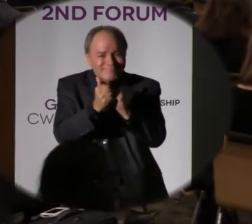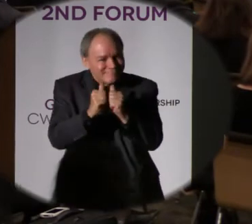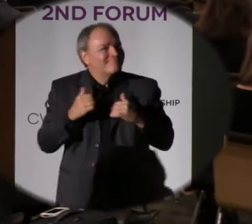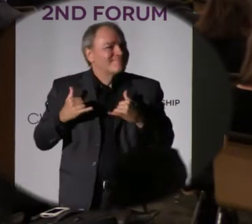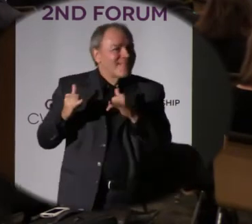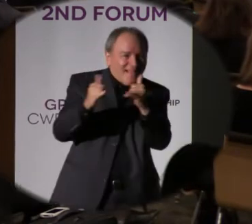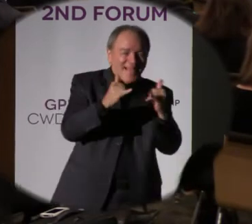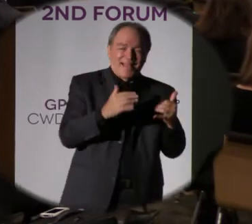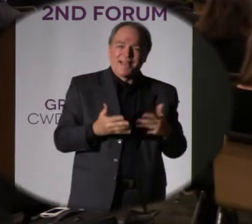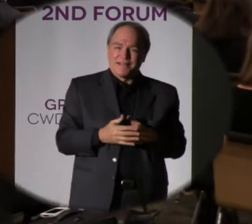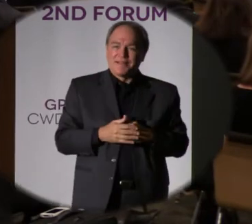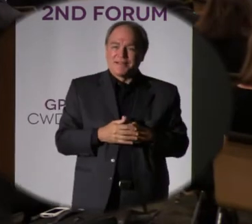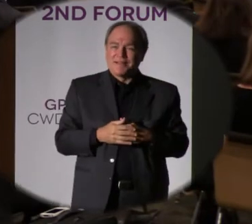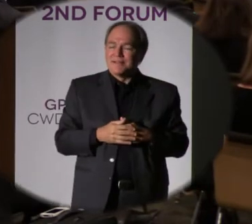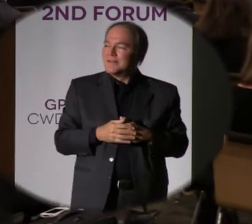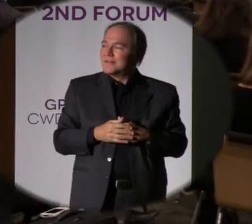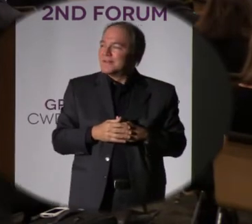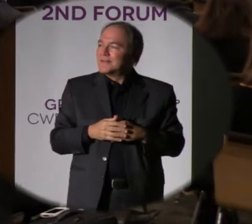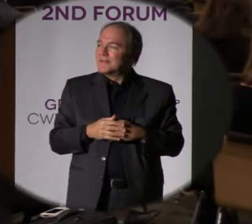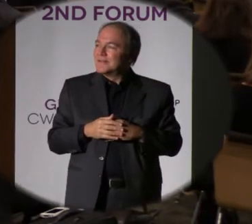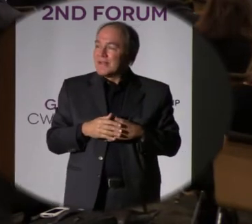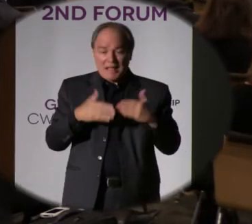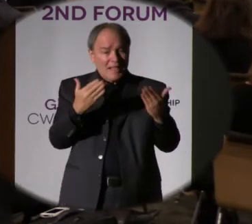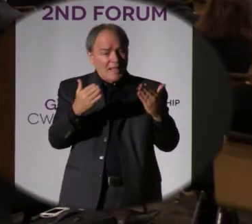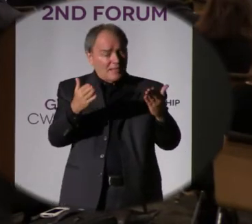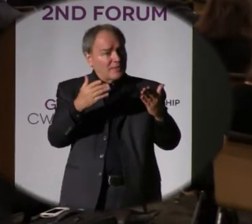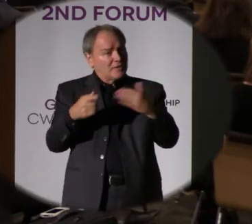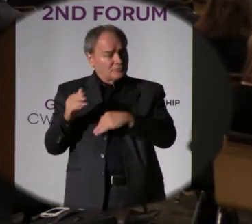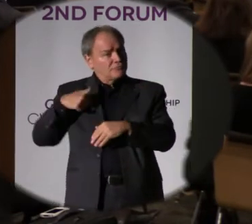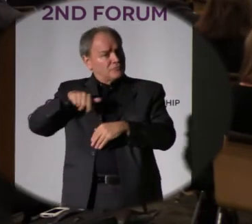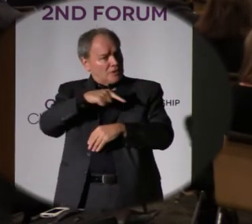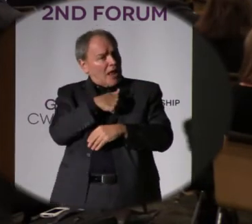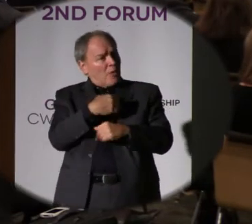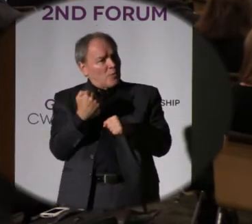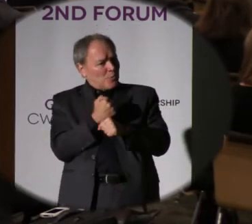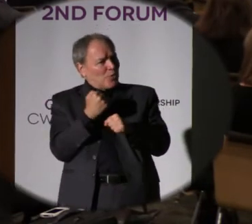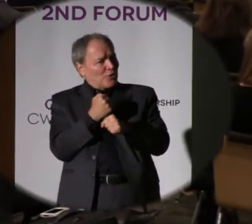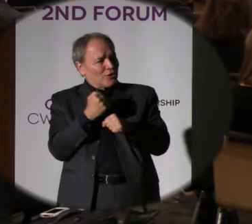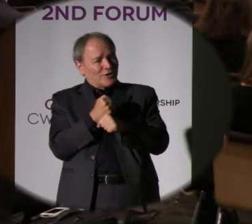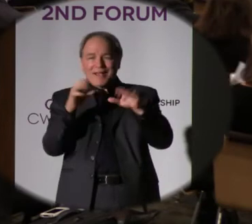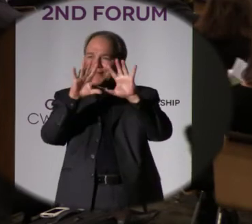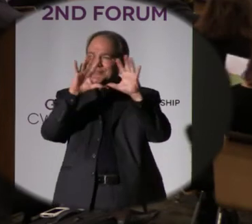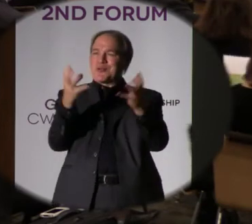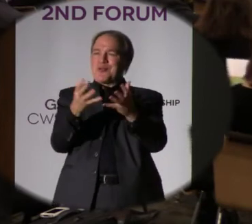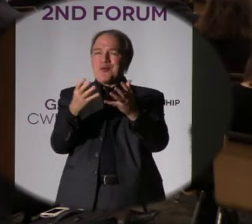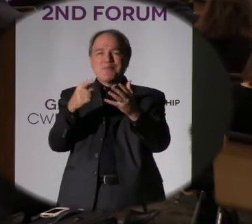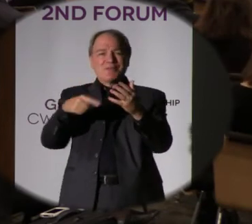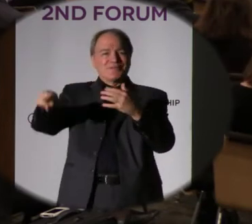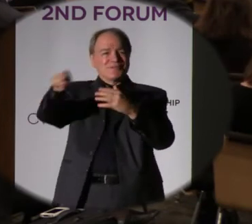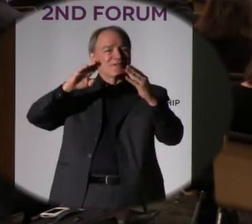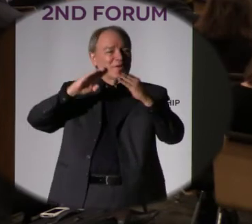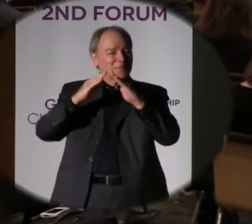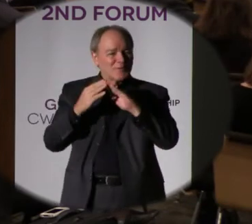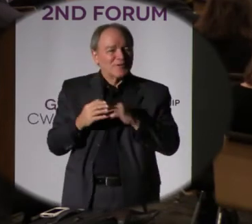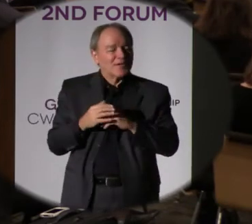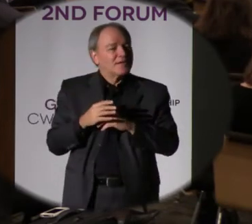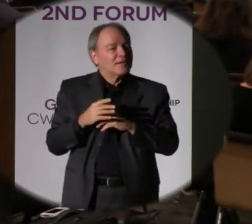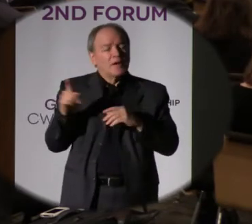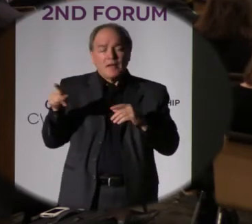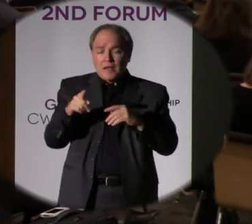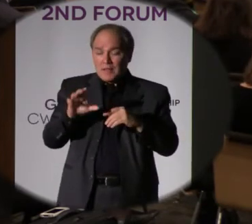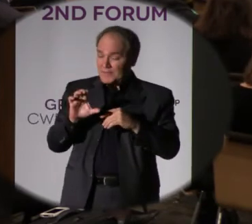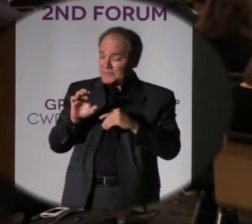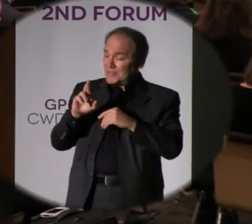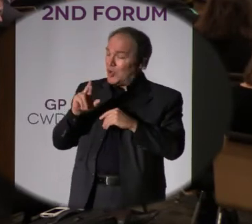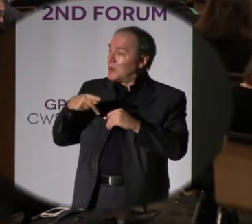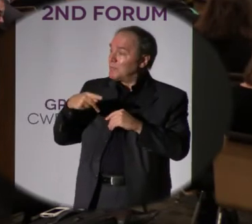play as part of the whole work that we're doing as a global community. So being a part of the work around the Convention on the Rights of Persons